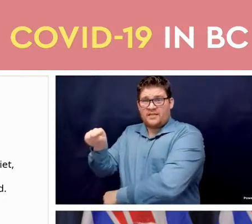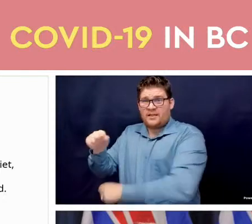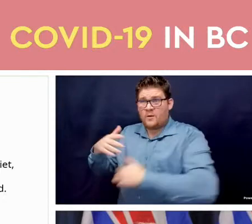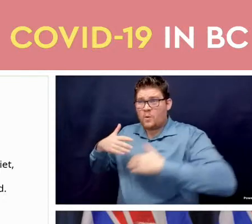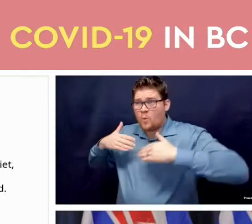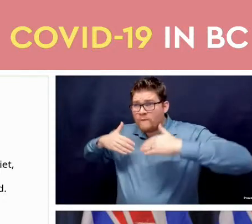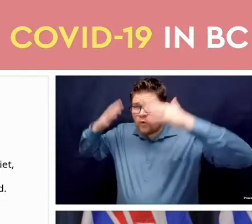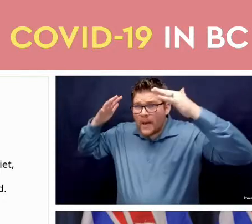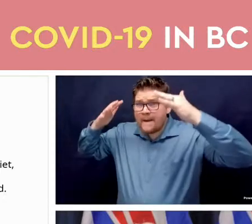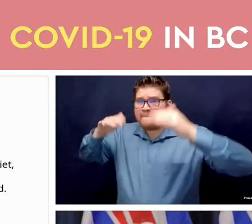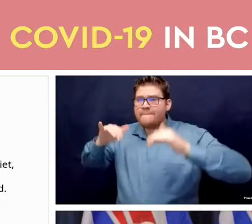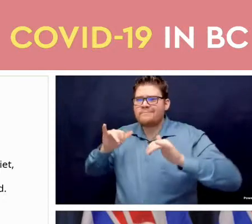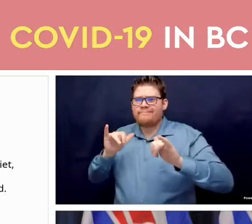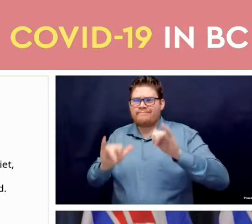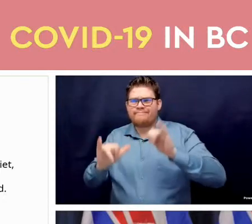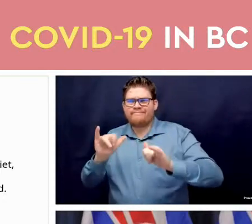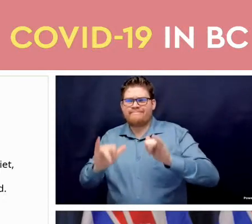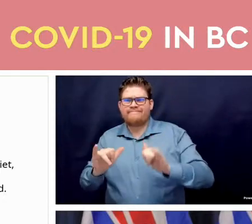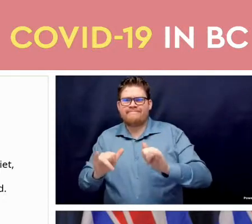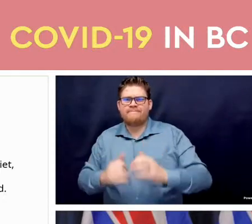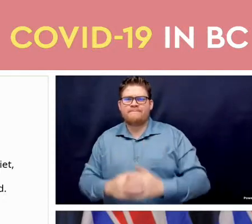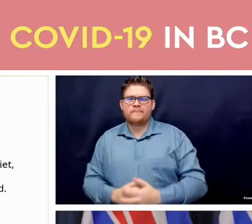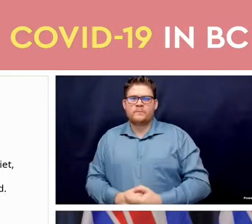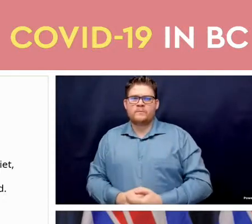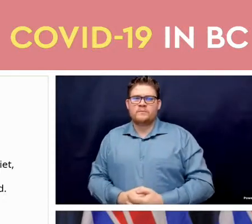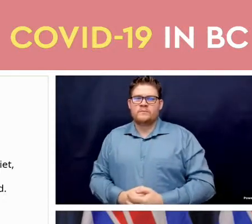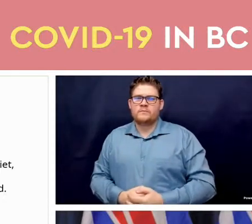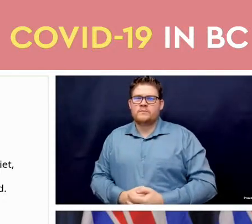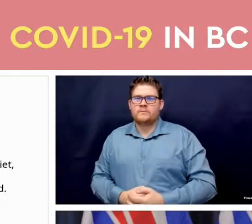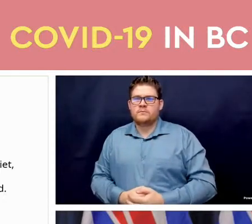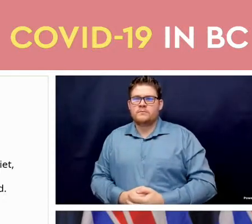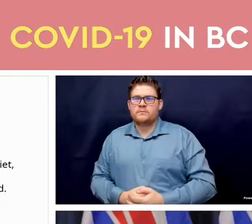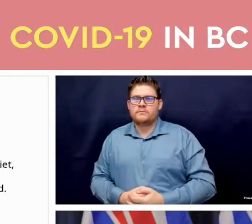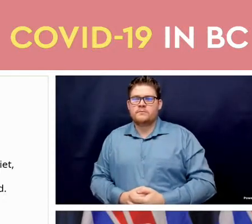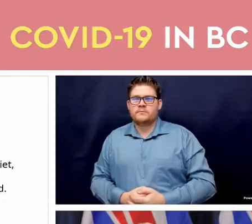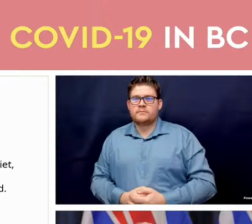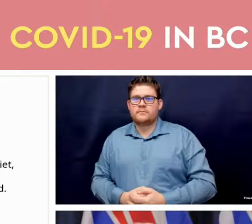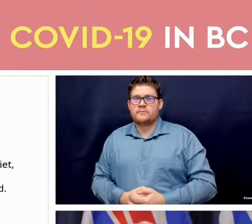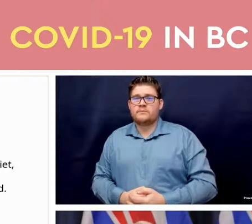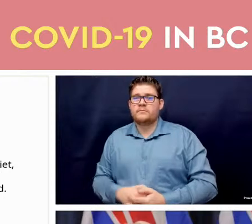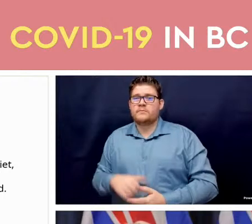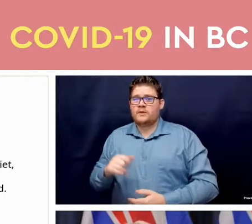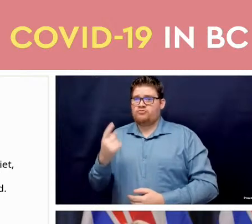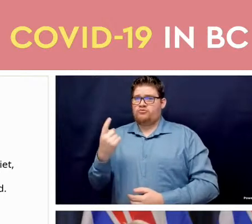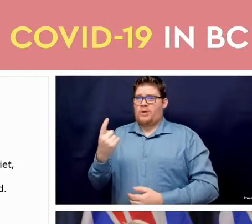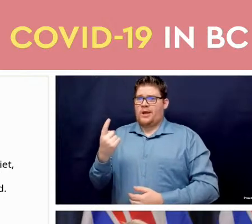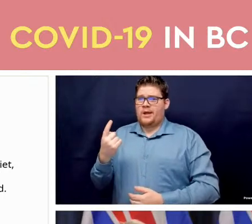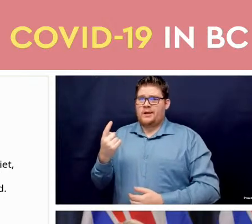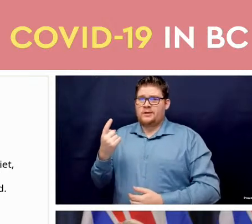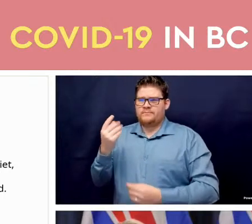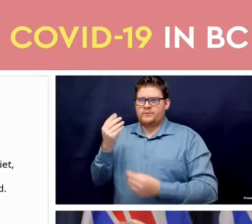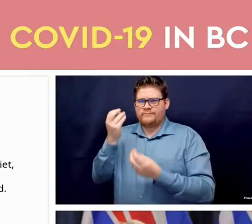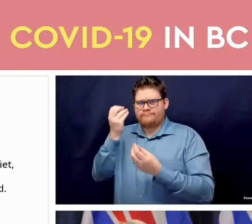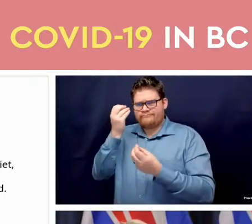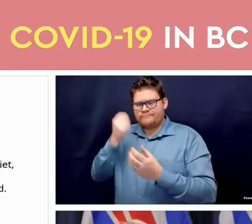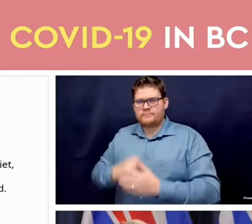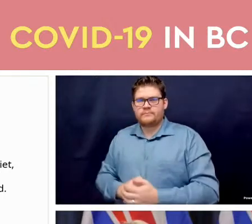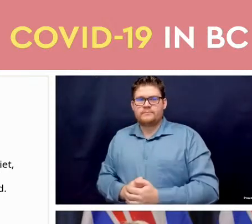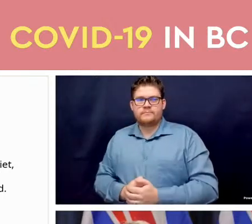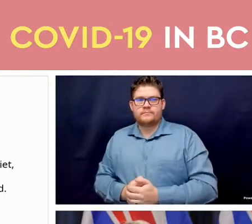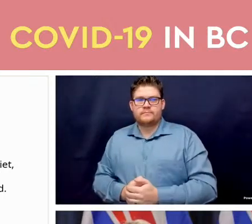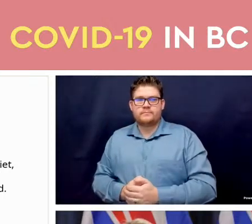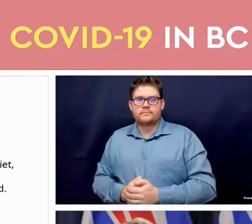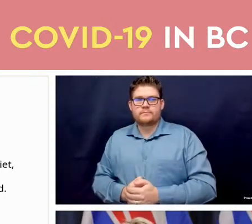been quite dramatic even before now. That's one of the things. Then we also look at what are